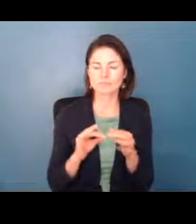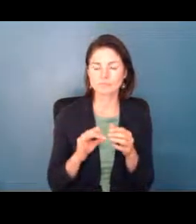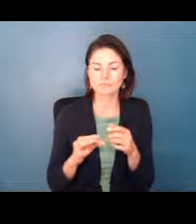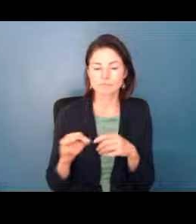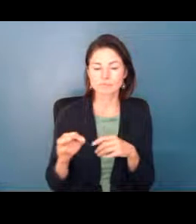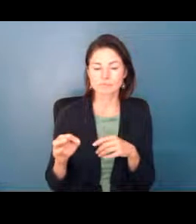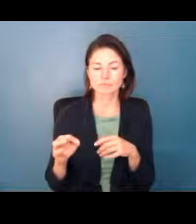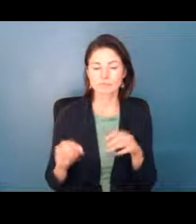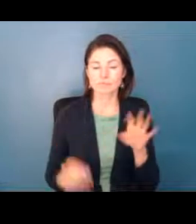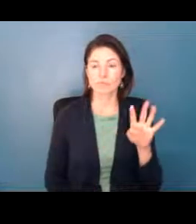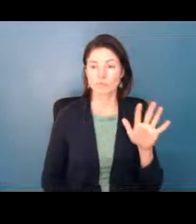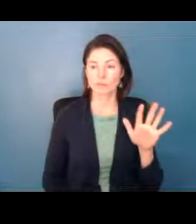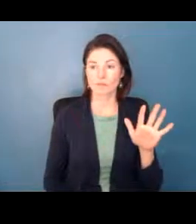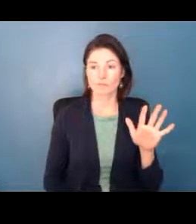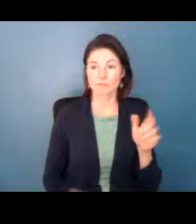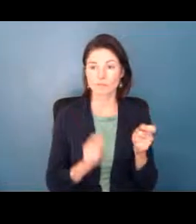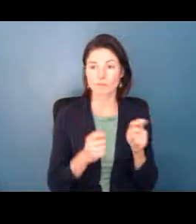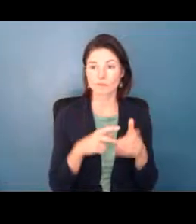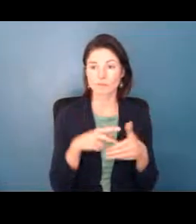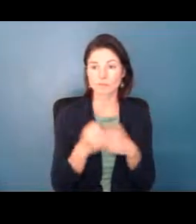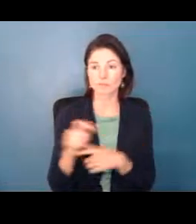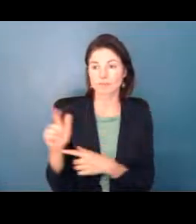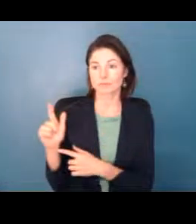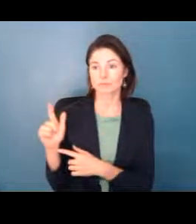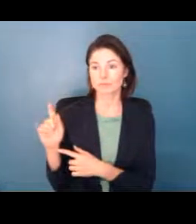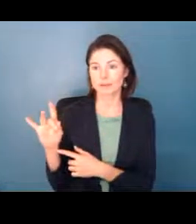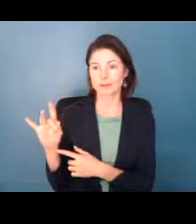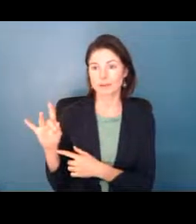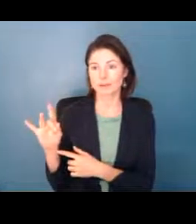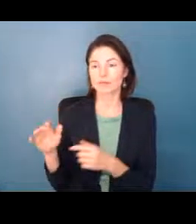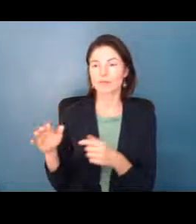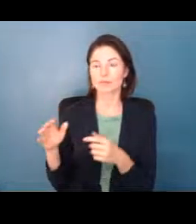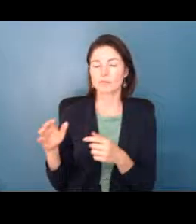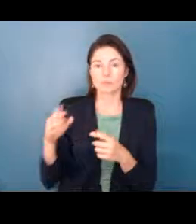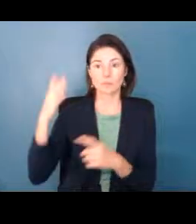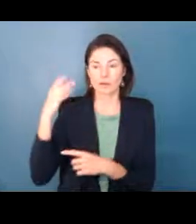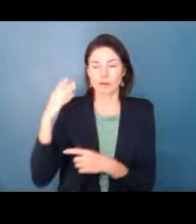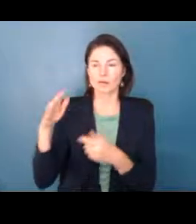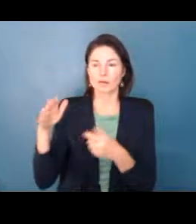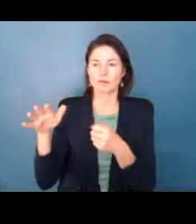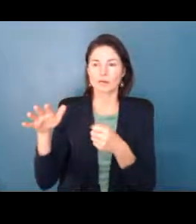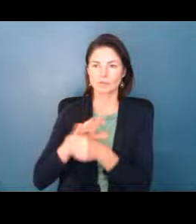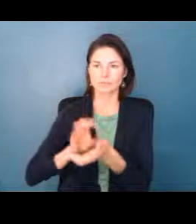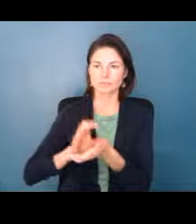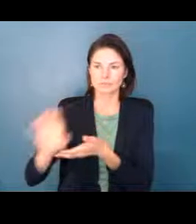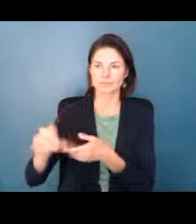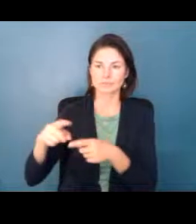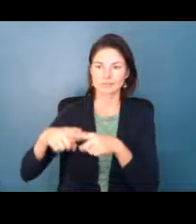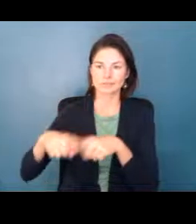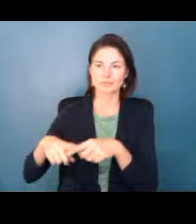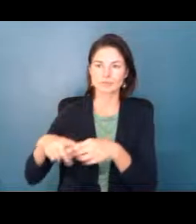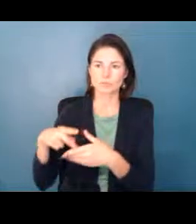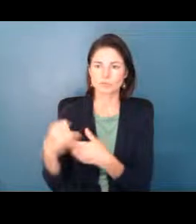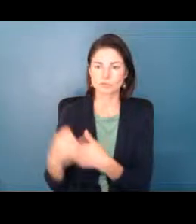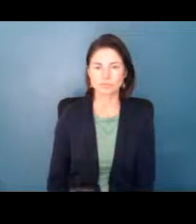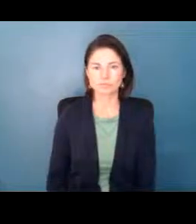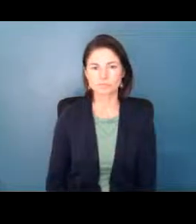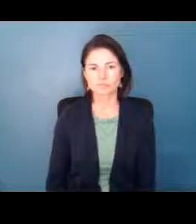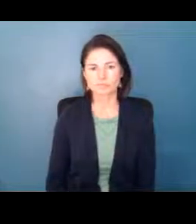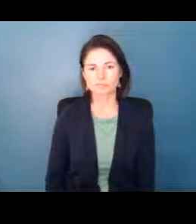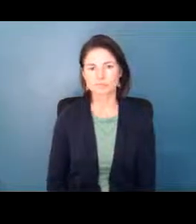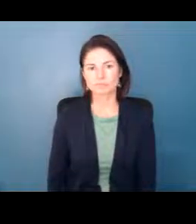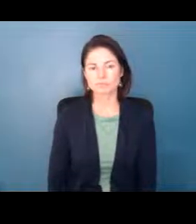of the 45 revised projects are for the purpose of fully funding contingency projects. And those, which means construction